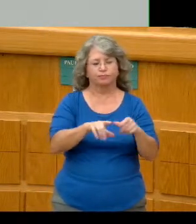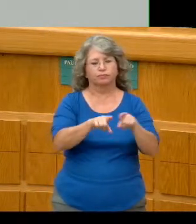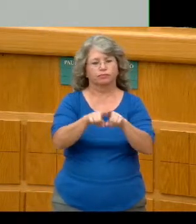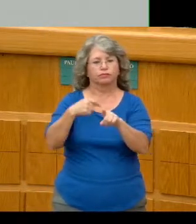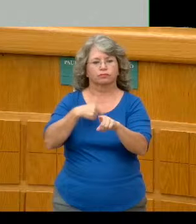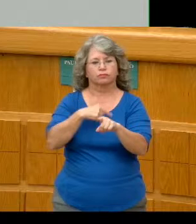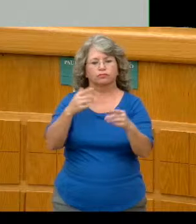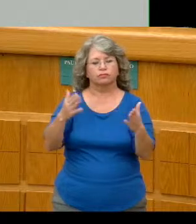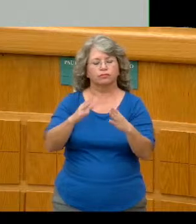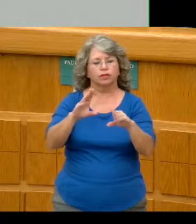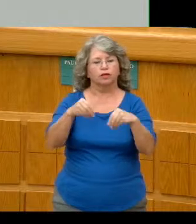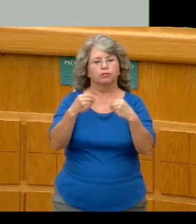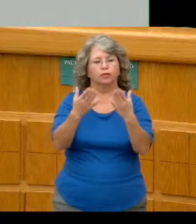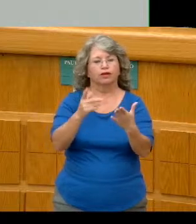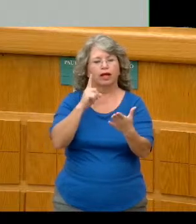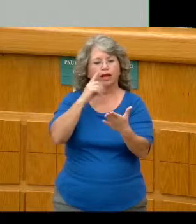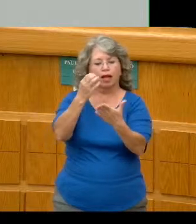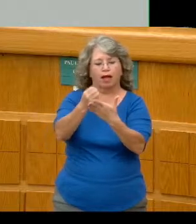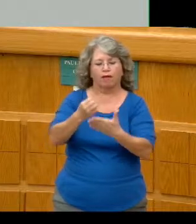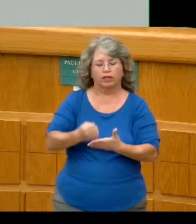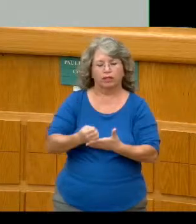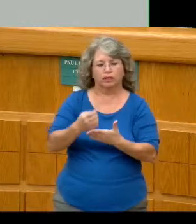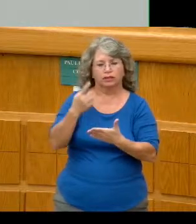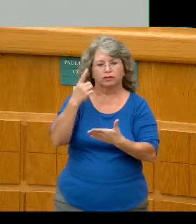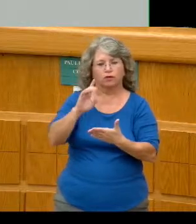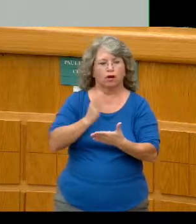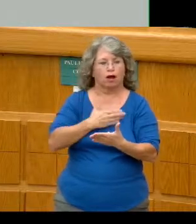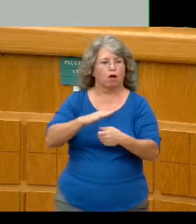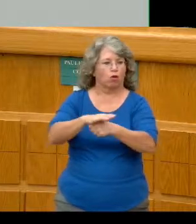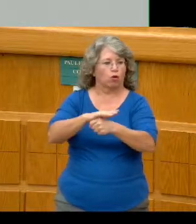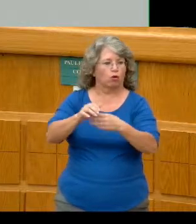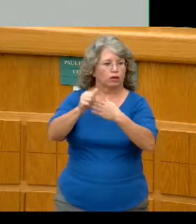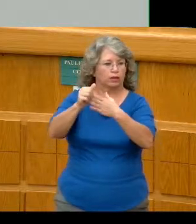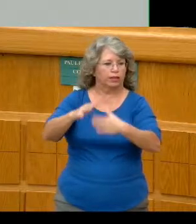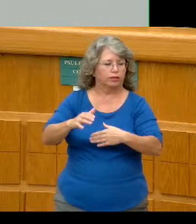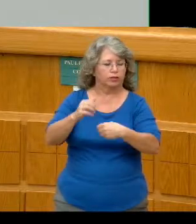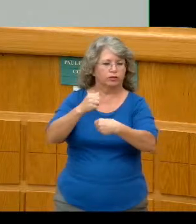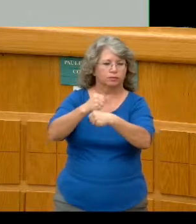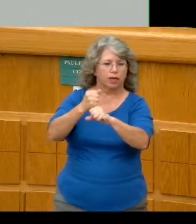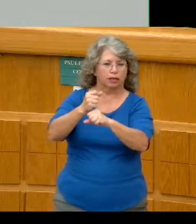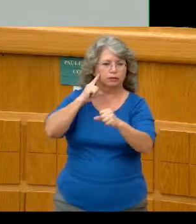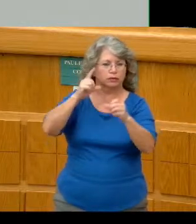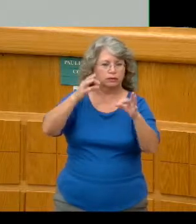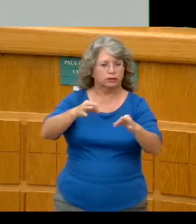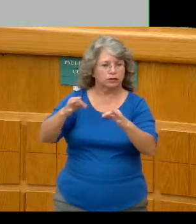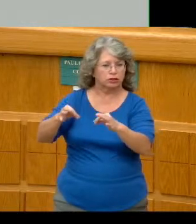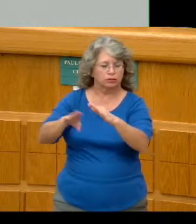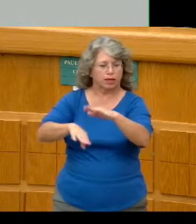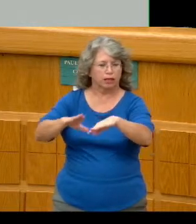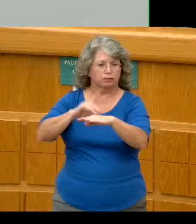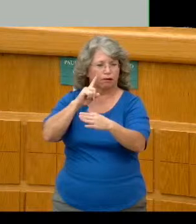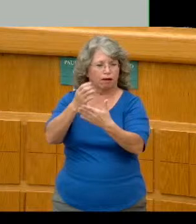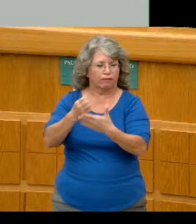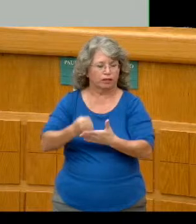enable evidence-based decision-making by our local leaders to try to help protect our community and keep us safe.